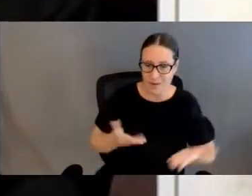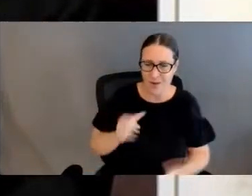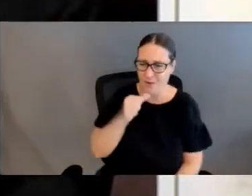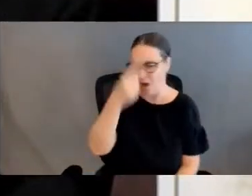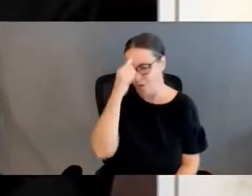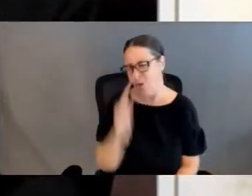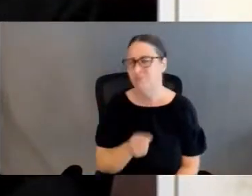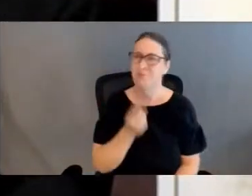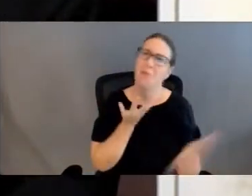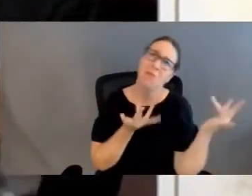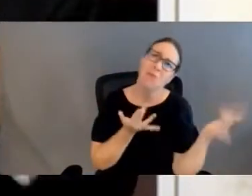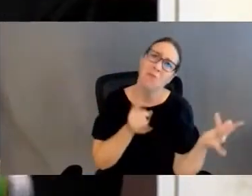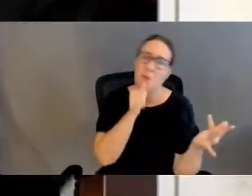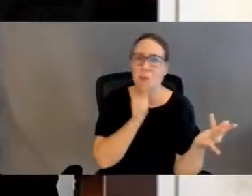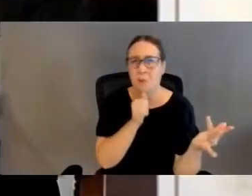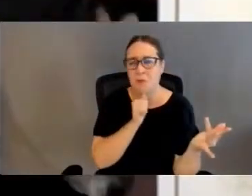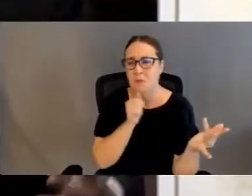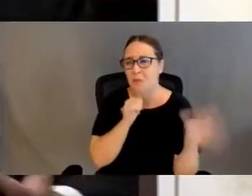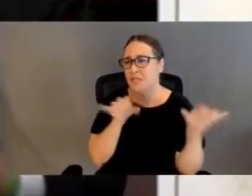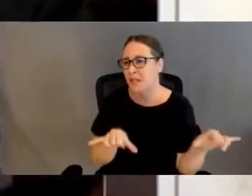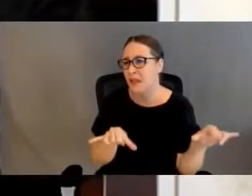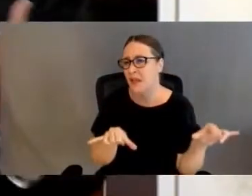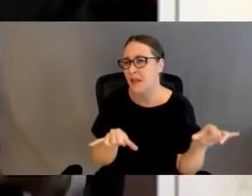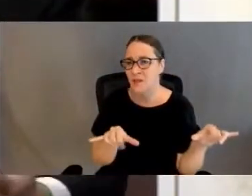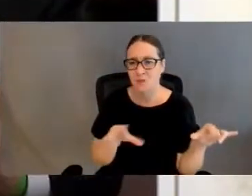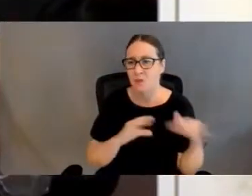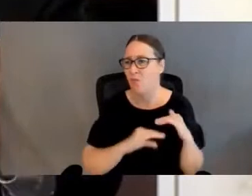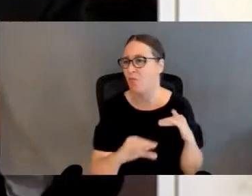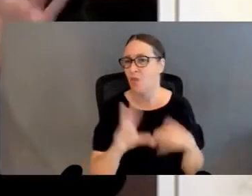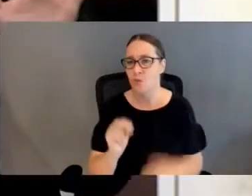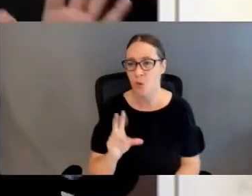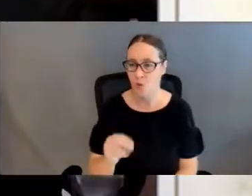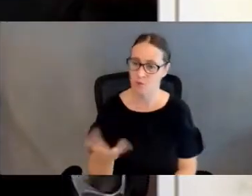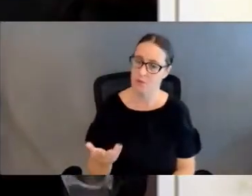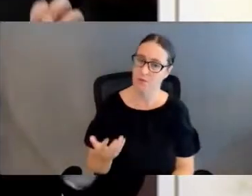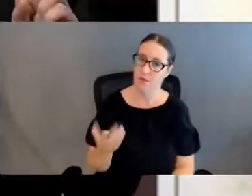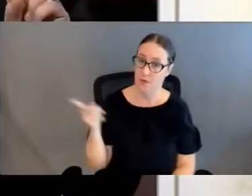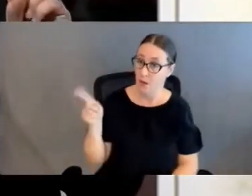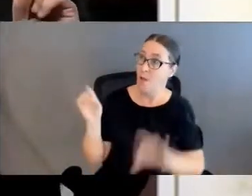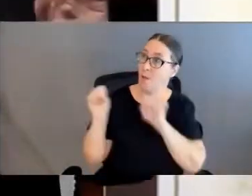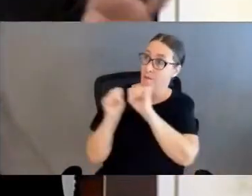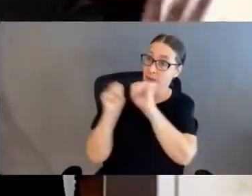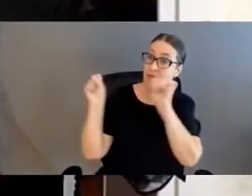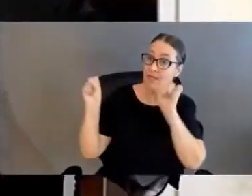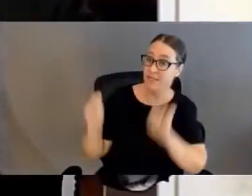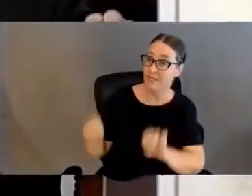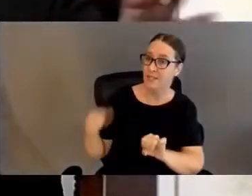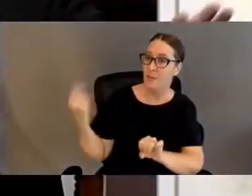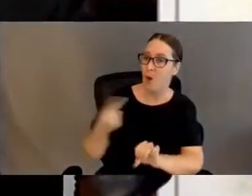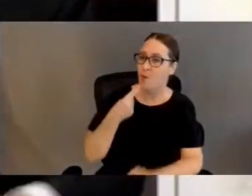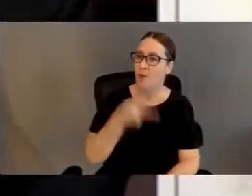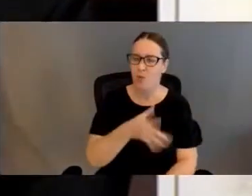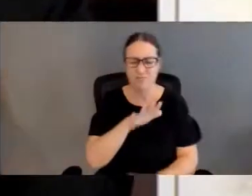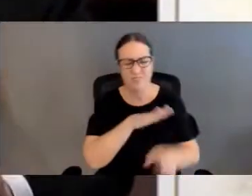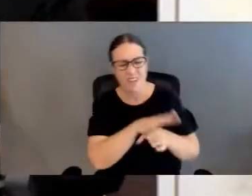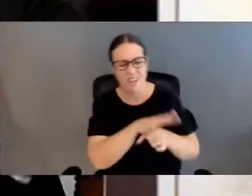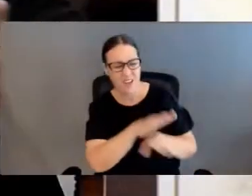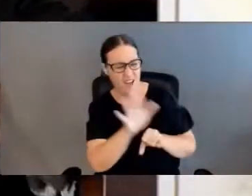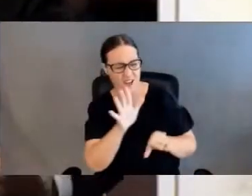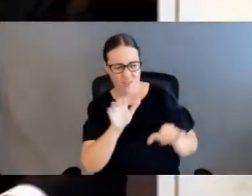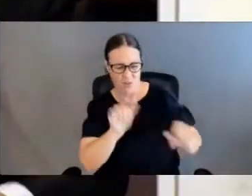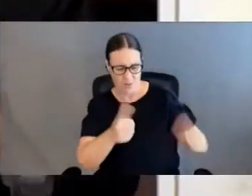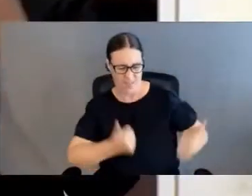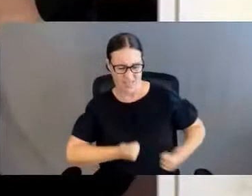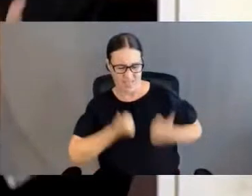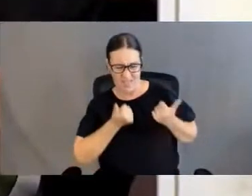We want to be patient, we can stay where we are. But the whole system has been always telling us that you have enough just to survive another year, that